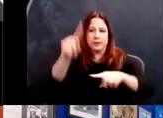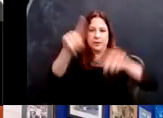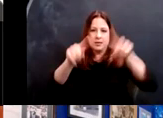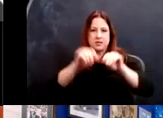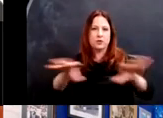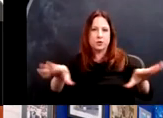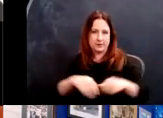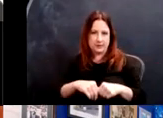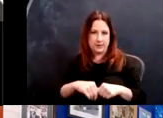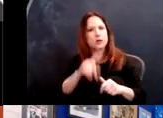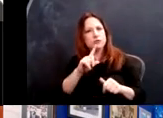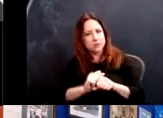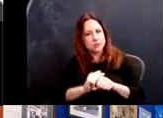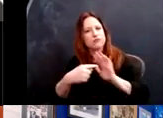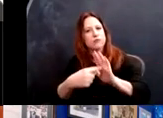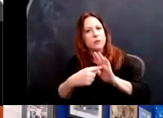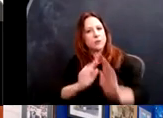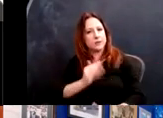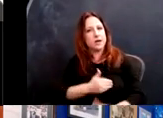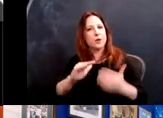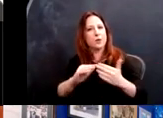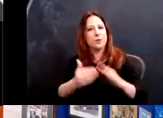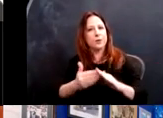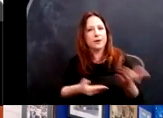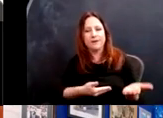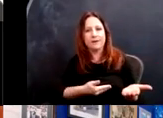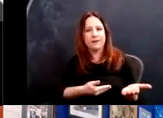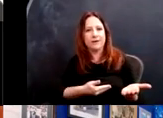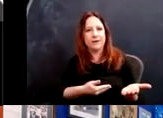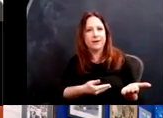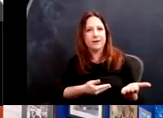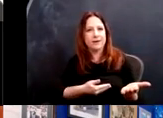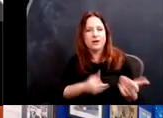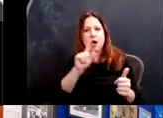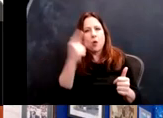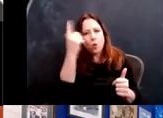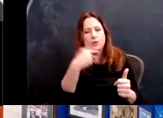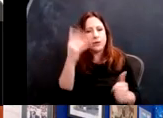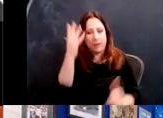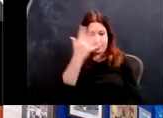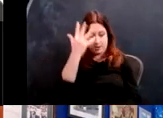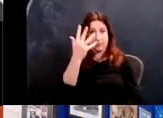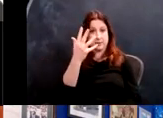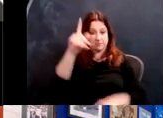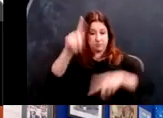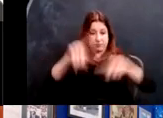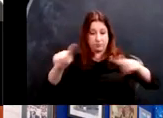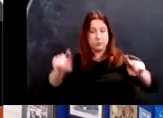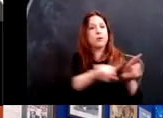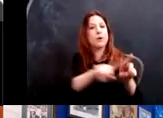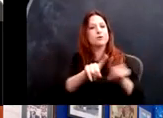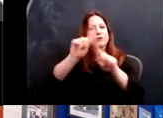It represents the community we serve, not only in appearance, but in types of